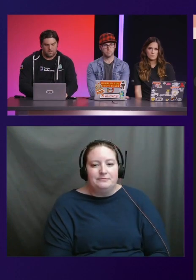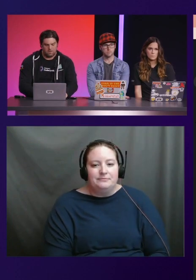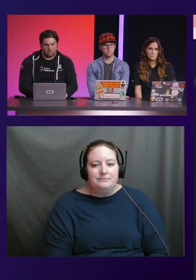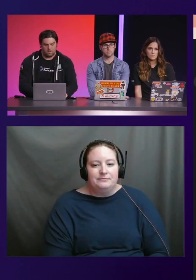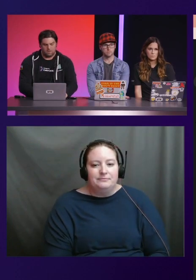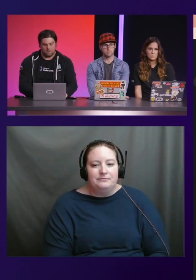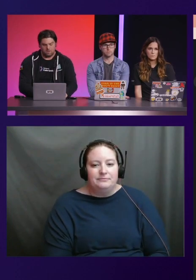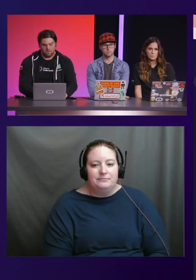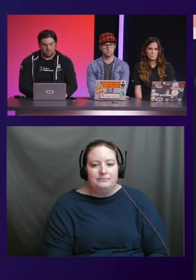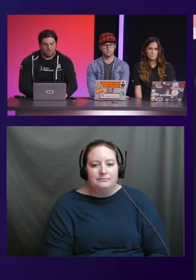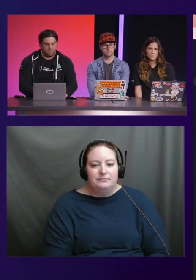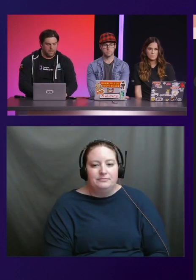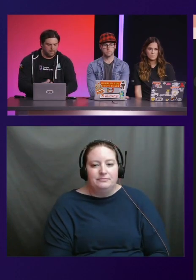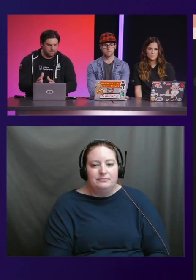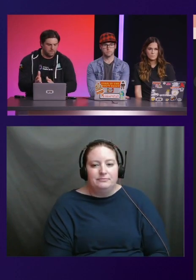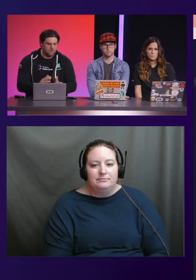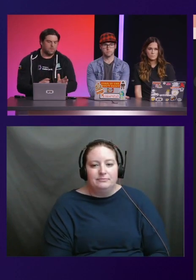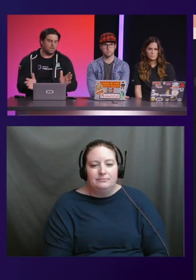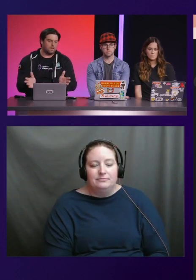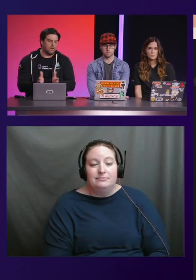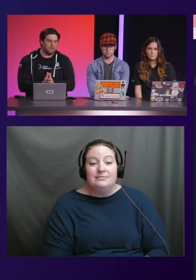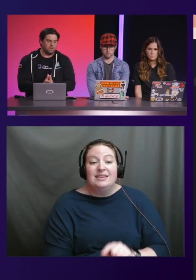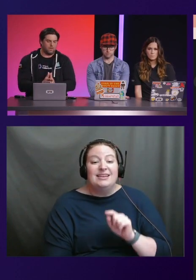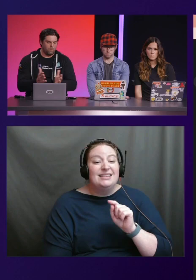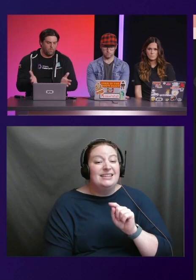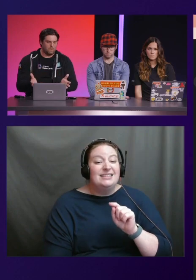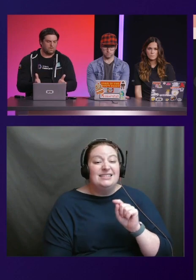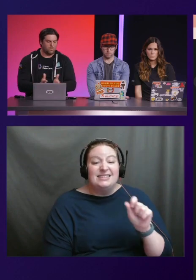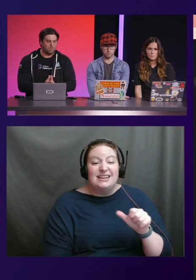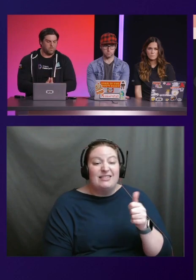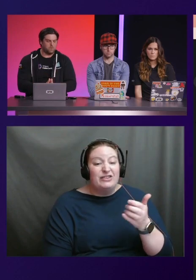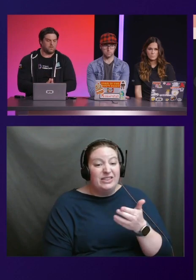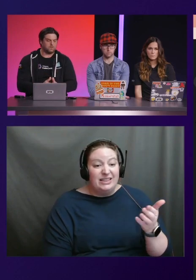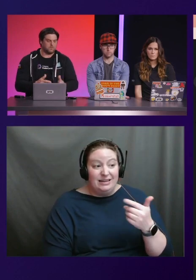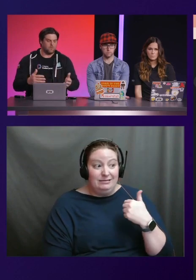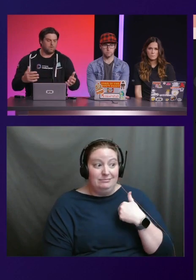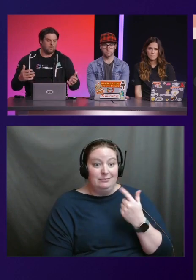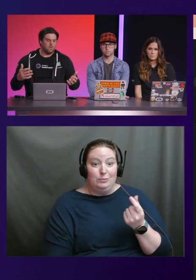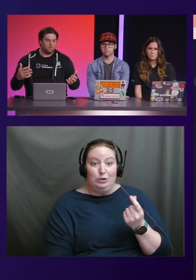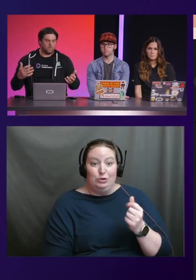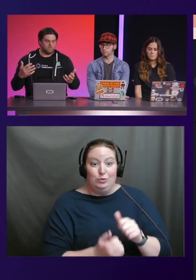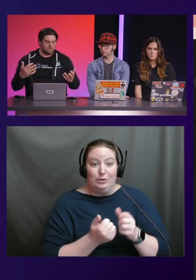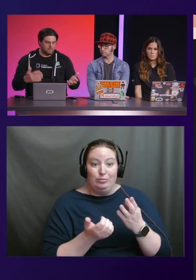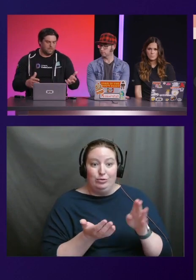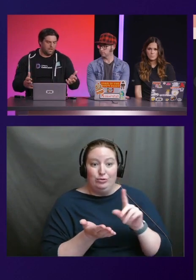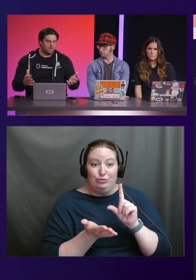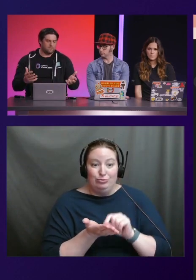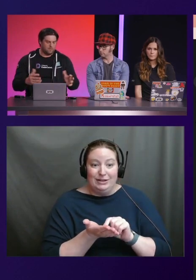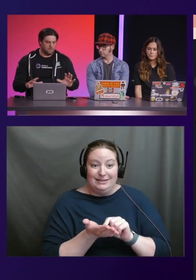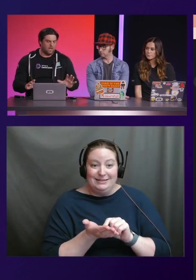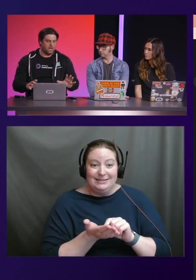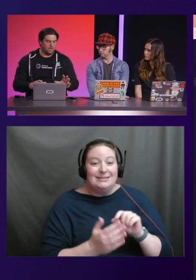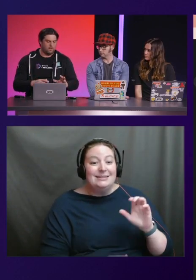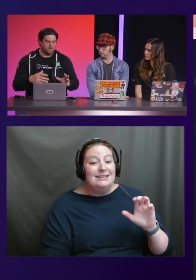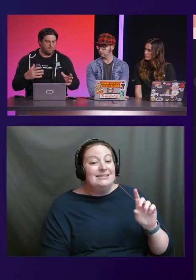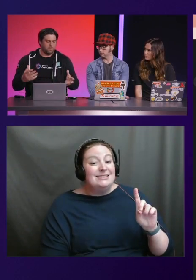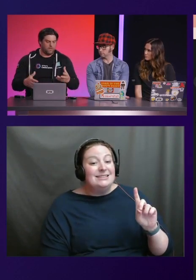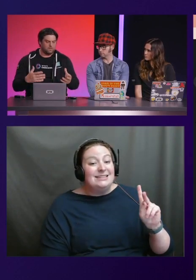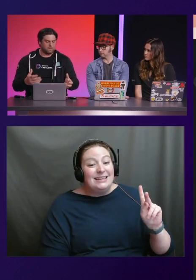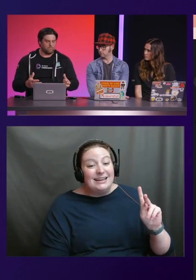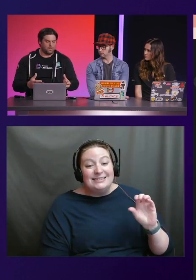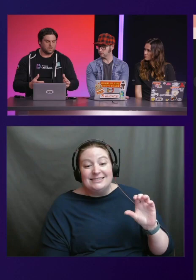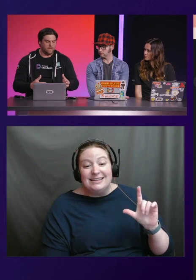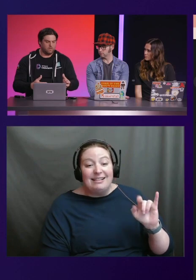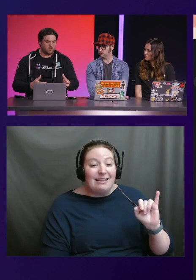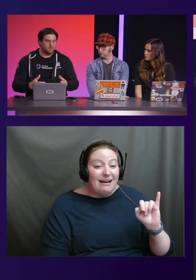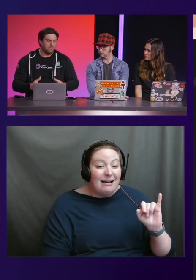my... and this is another thing that what we can do with blueprints. So while the CDK CLI provides